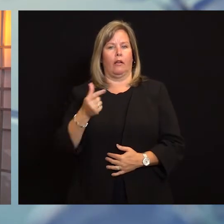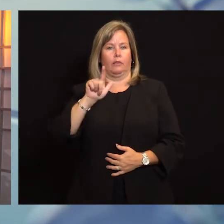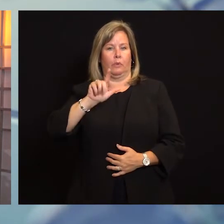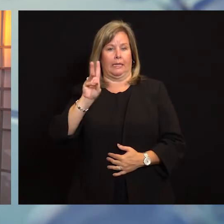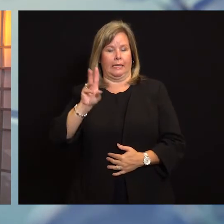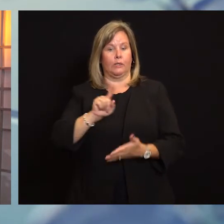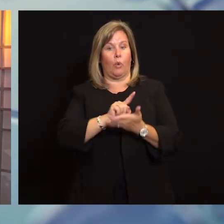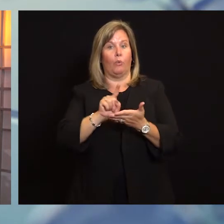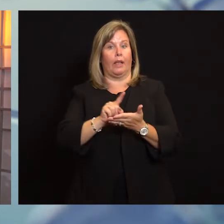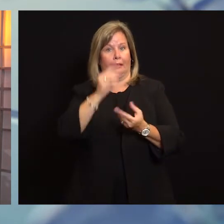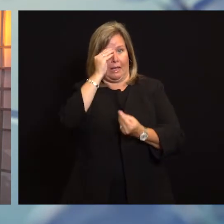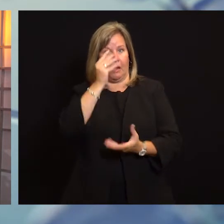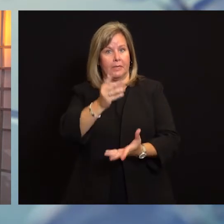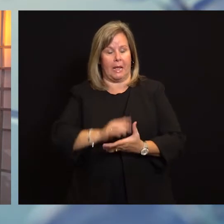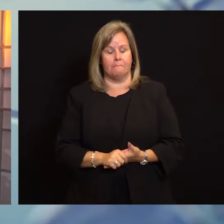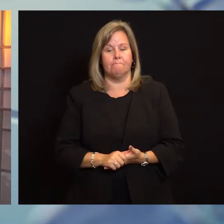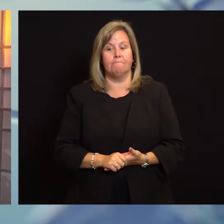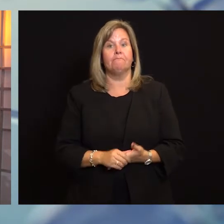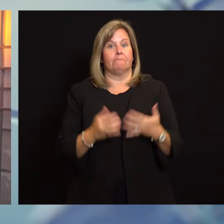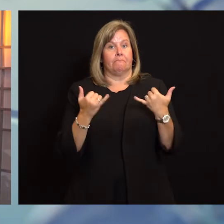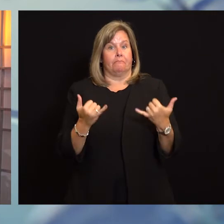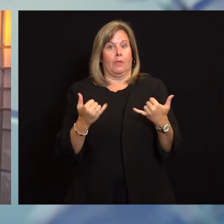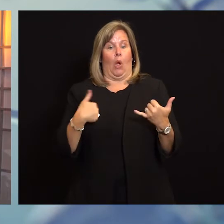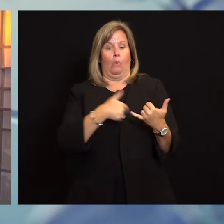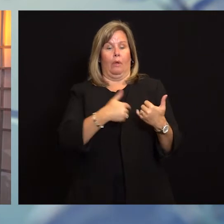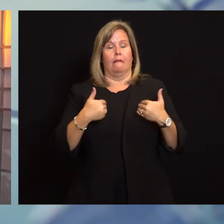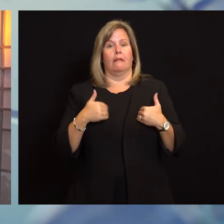update. Here in Kent County, we're currently seeing